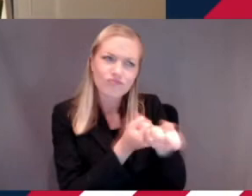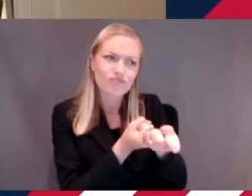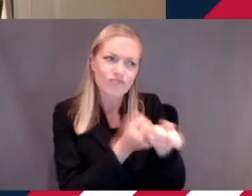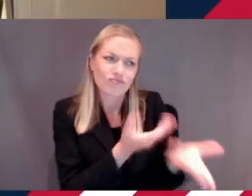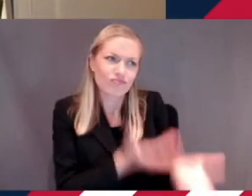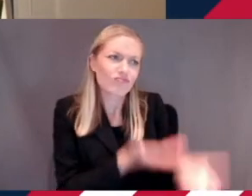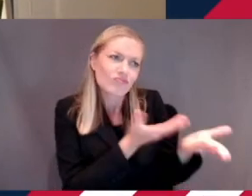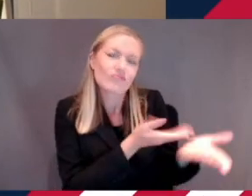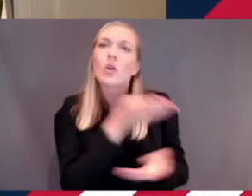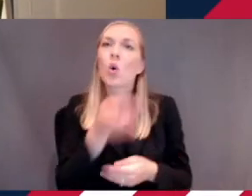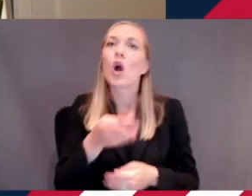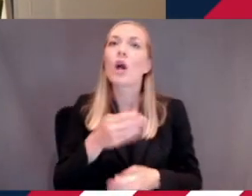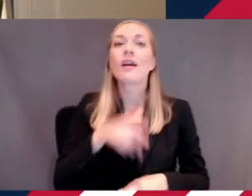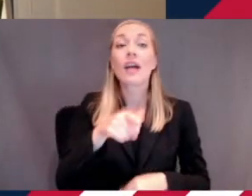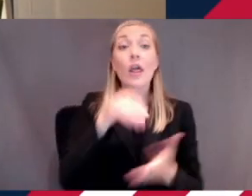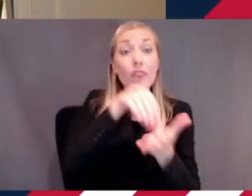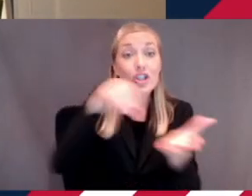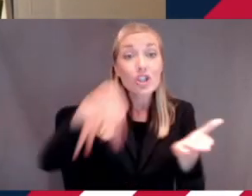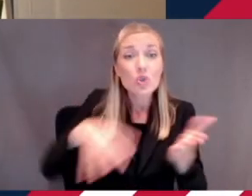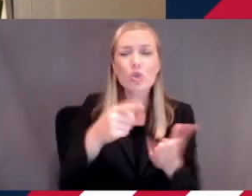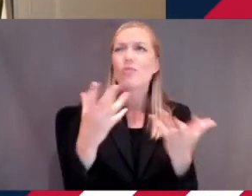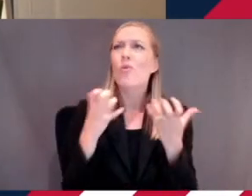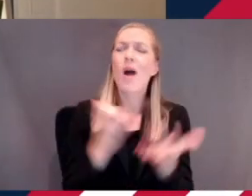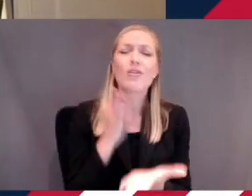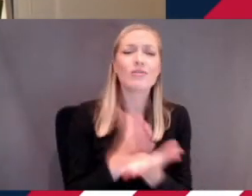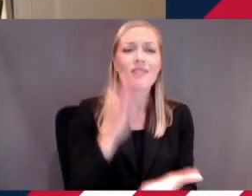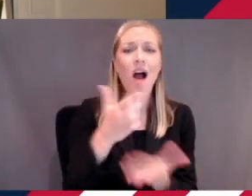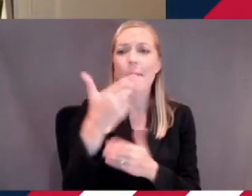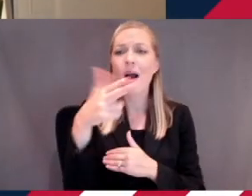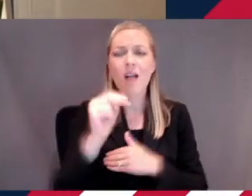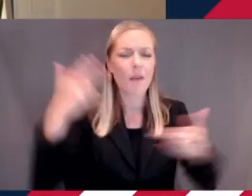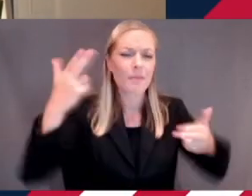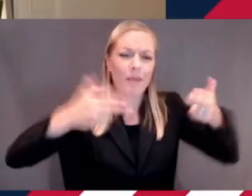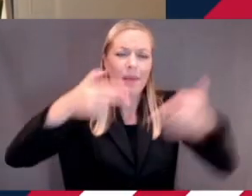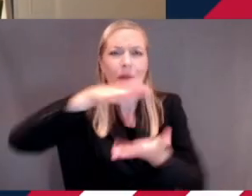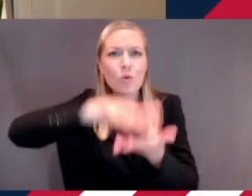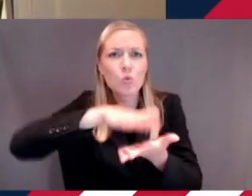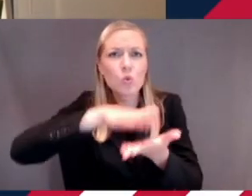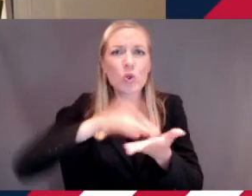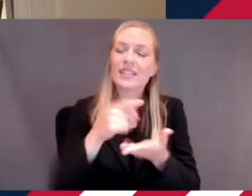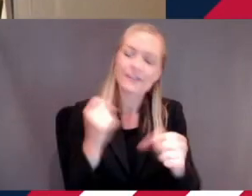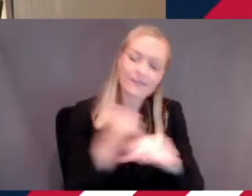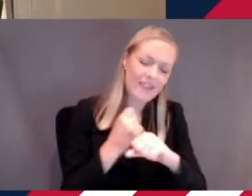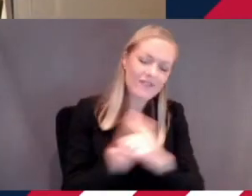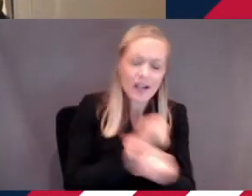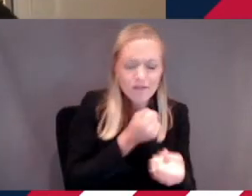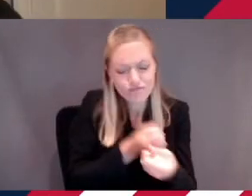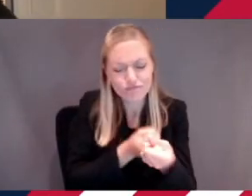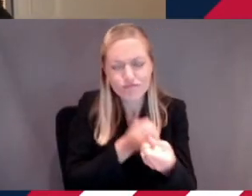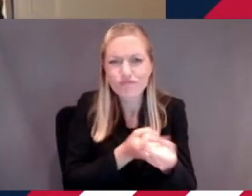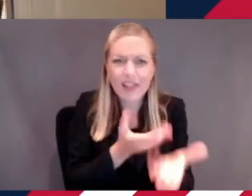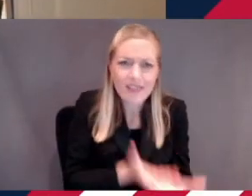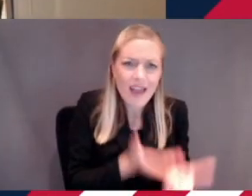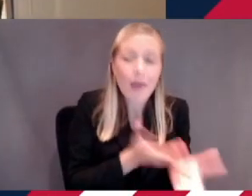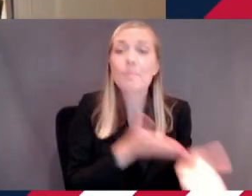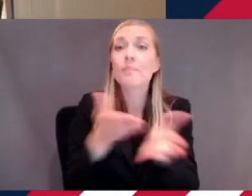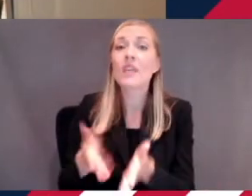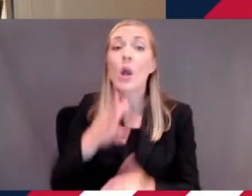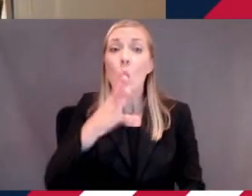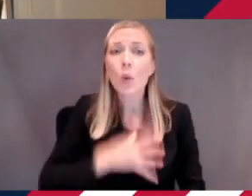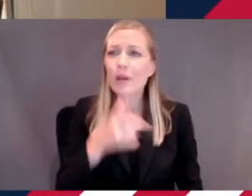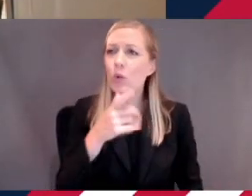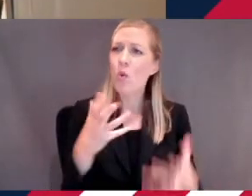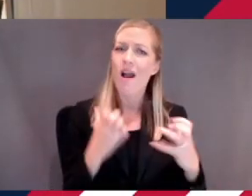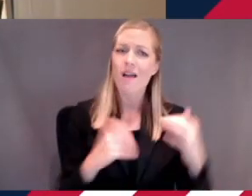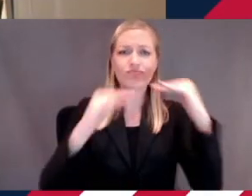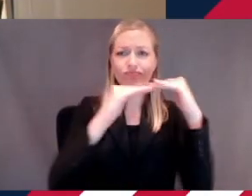women speaking out to prevent domestic abuse, fighting for those peaceful protesters, speaking out like John Lewis for a